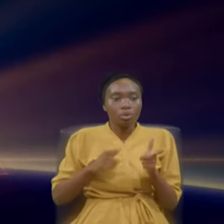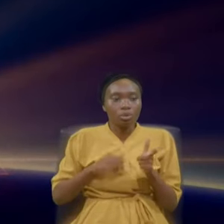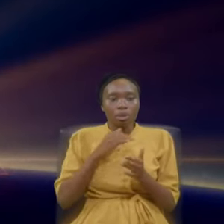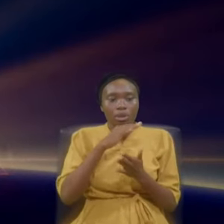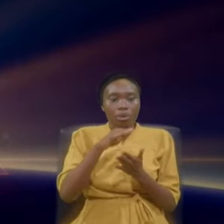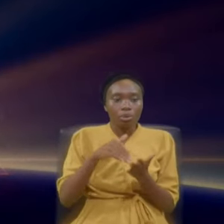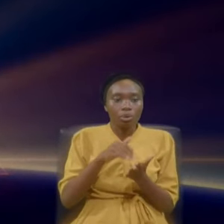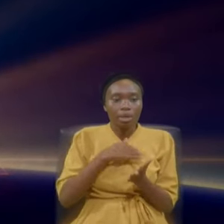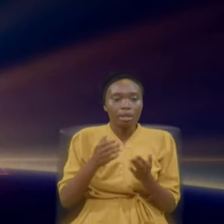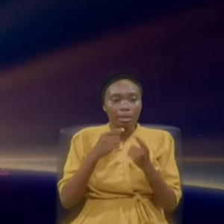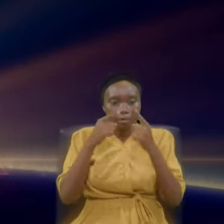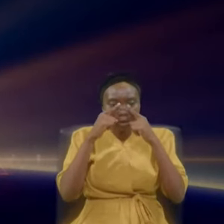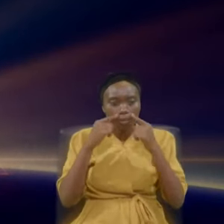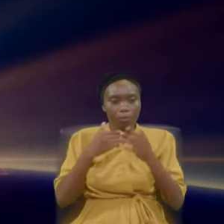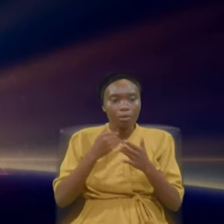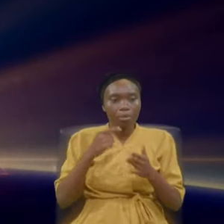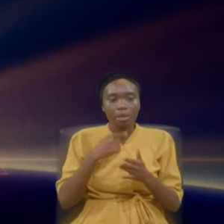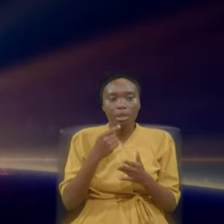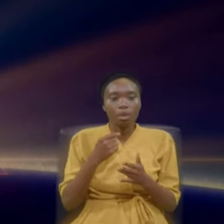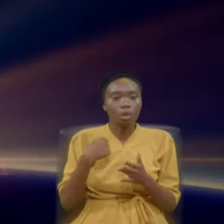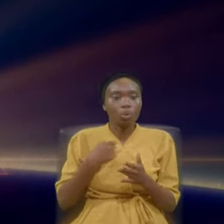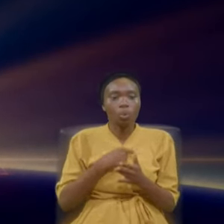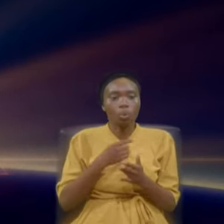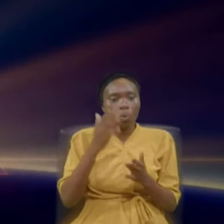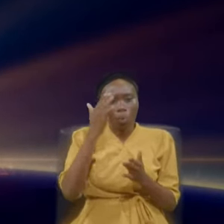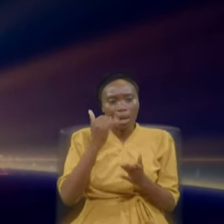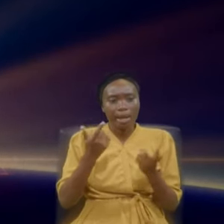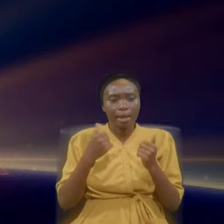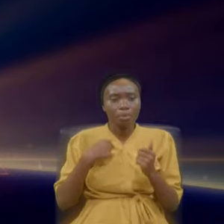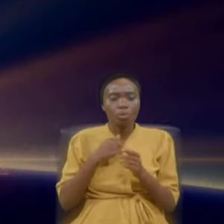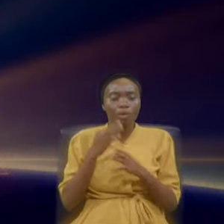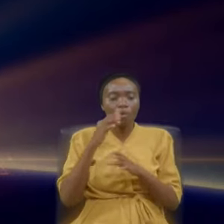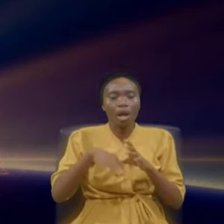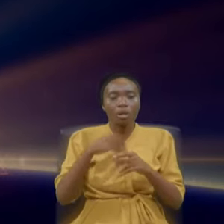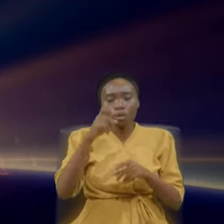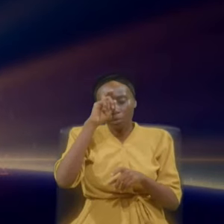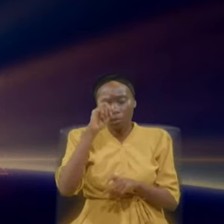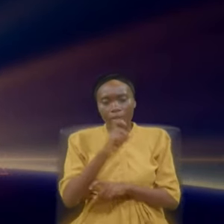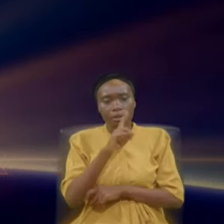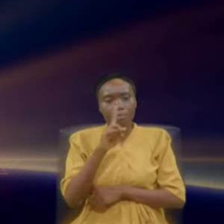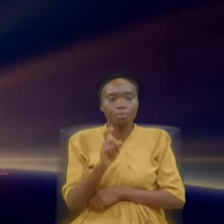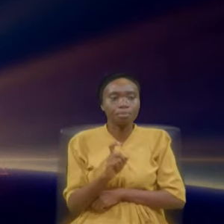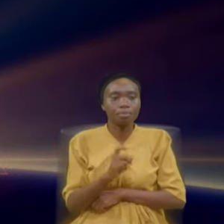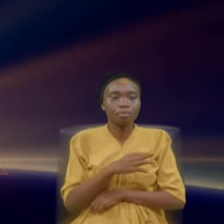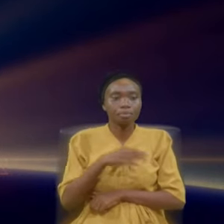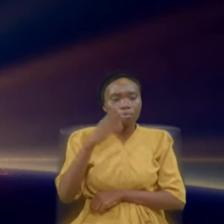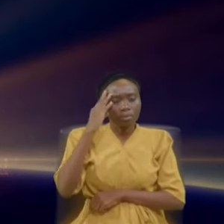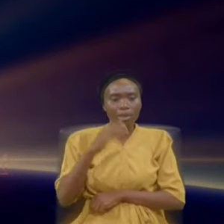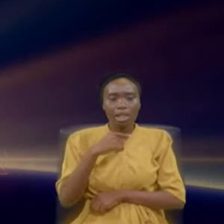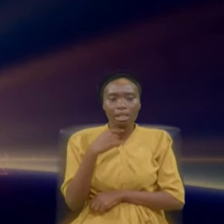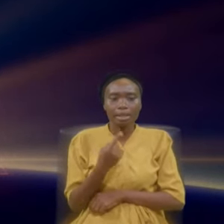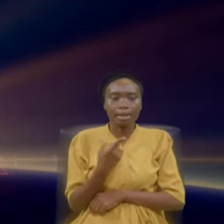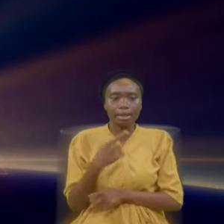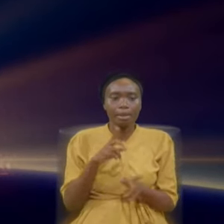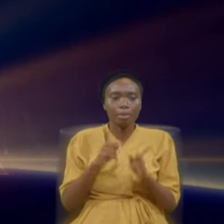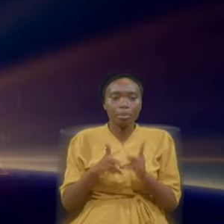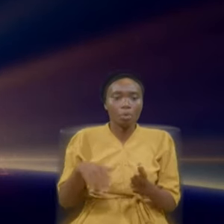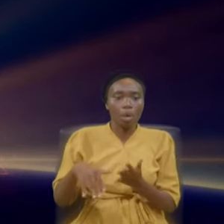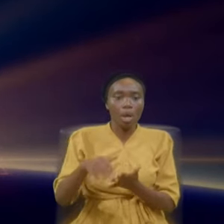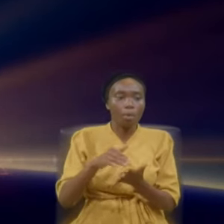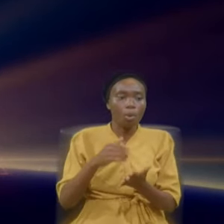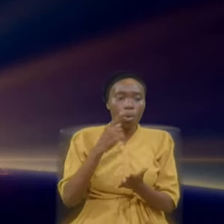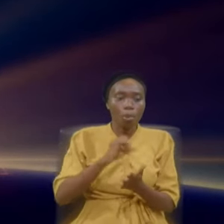you, and have wept before him, saying, Why came we forth out of Egypt? And Moses said, The